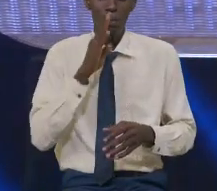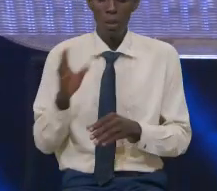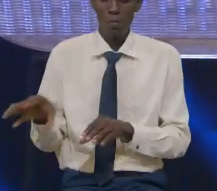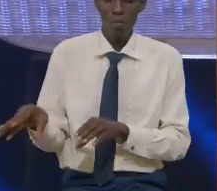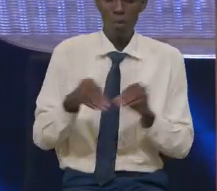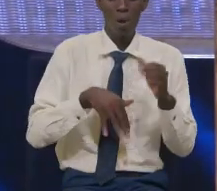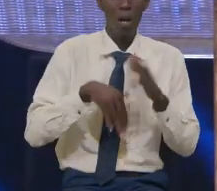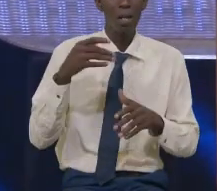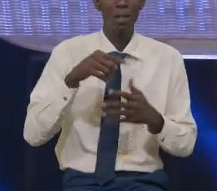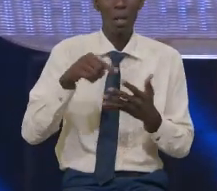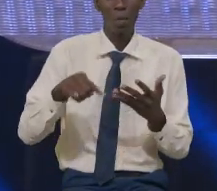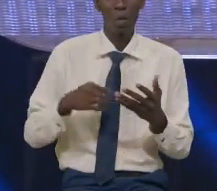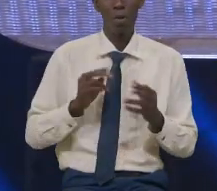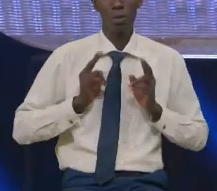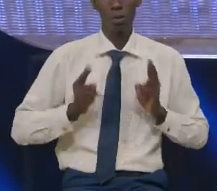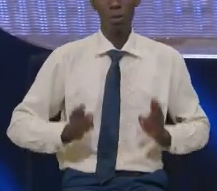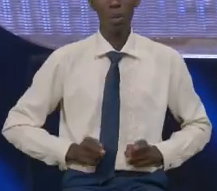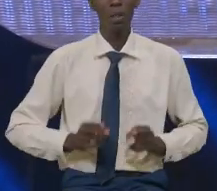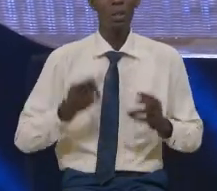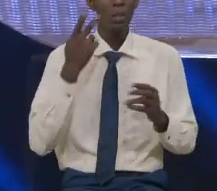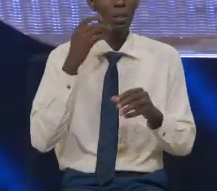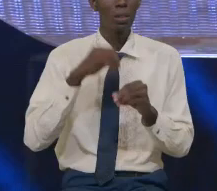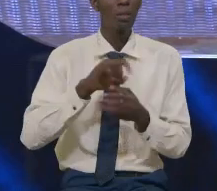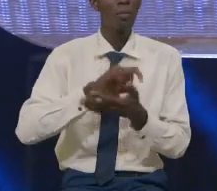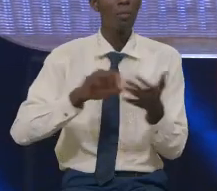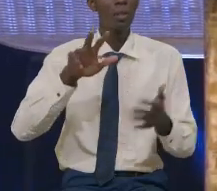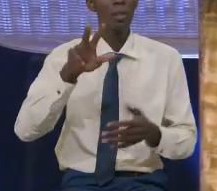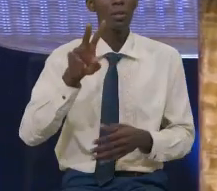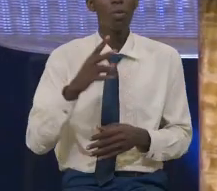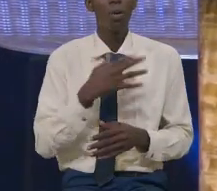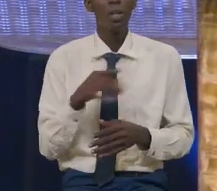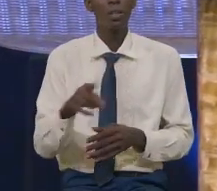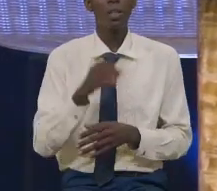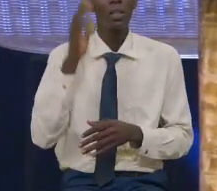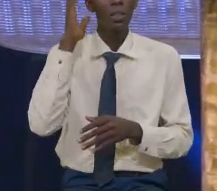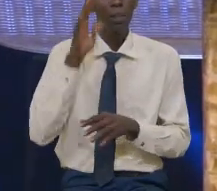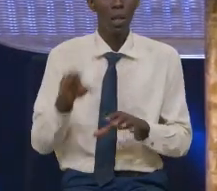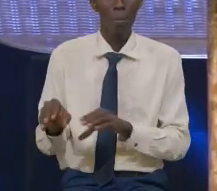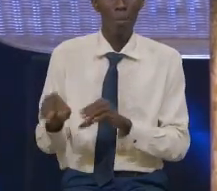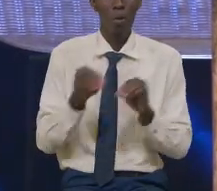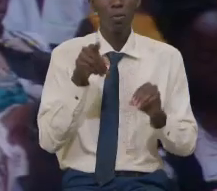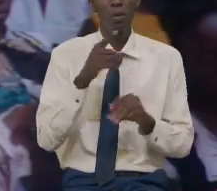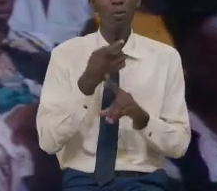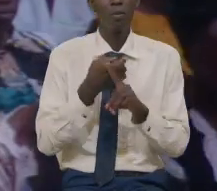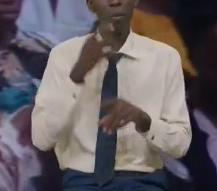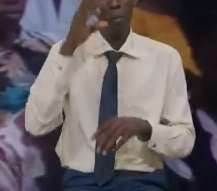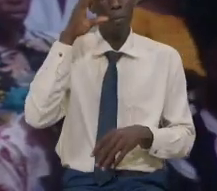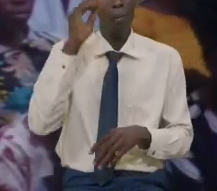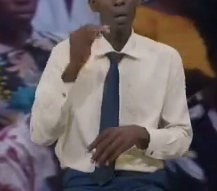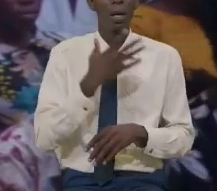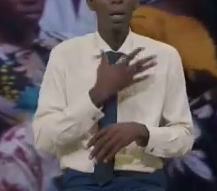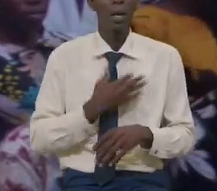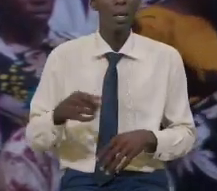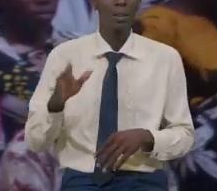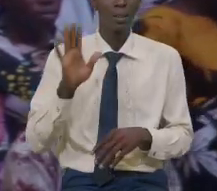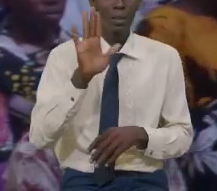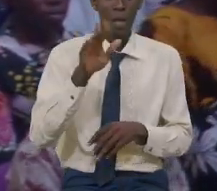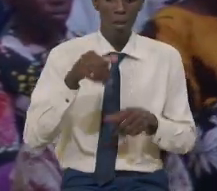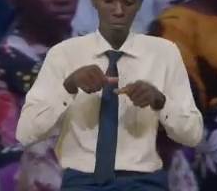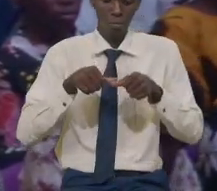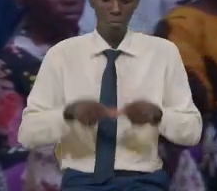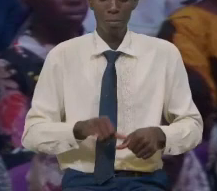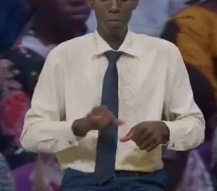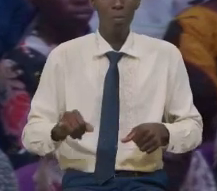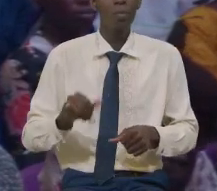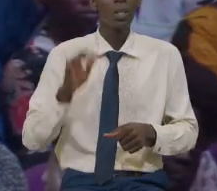read that to you. In verse 32 it says, and they shall drive thee from men, and thy dwelling